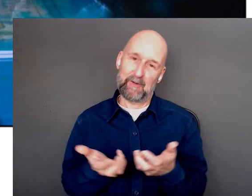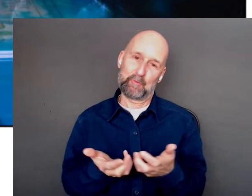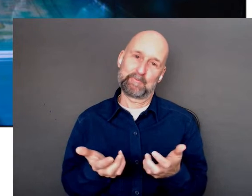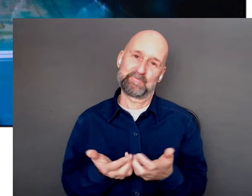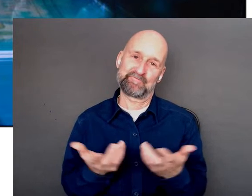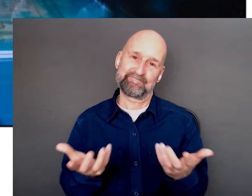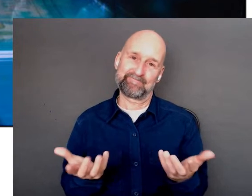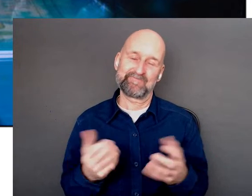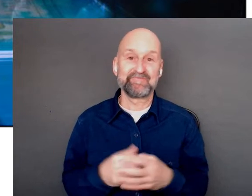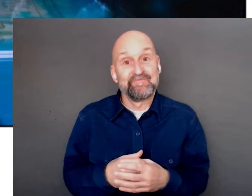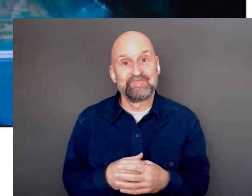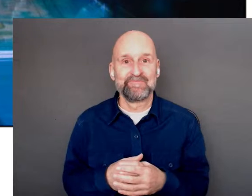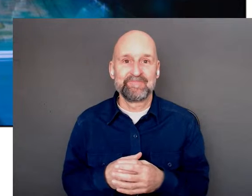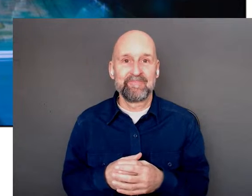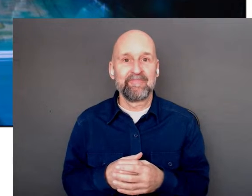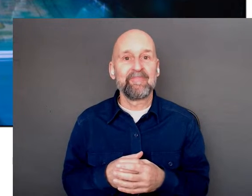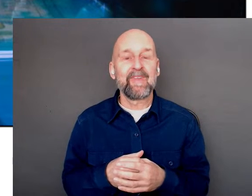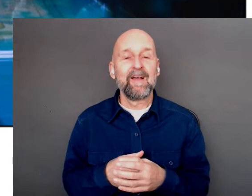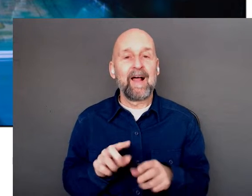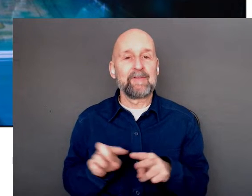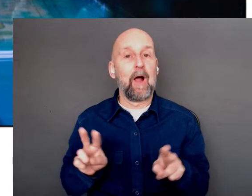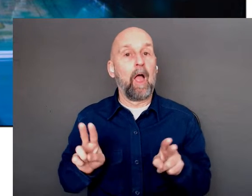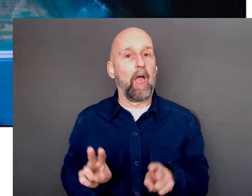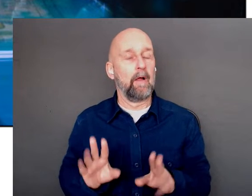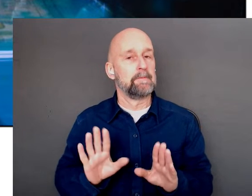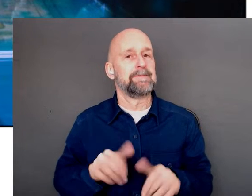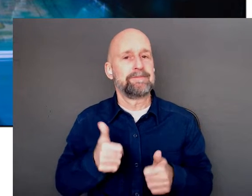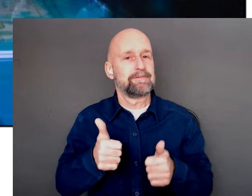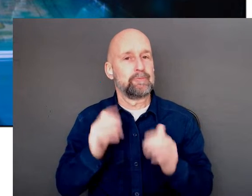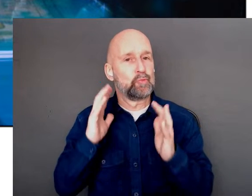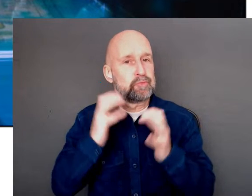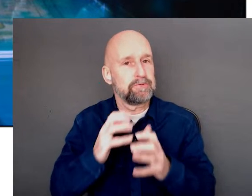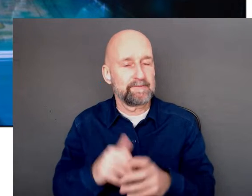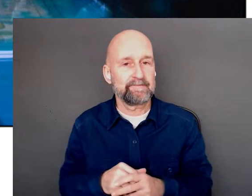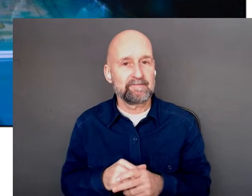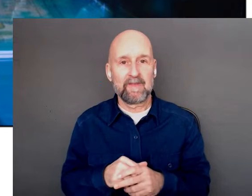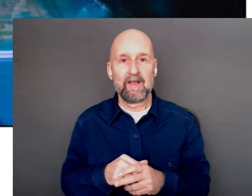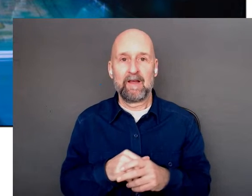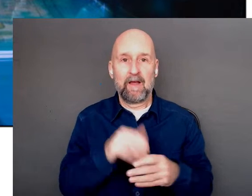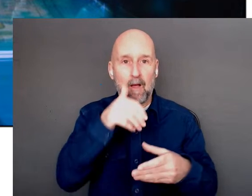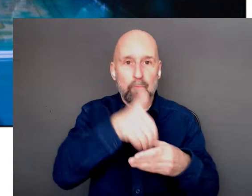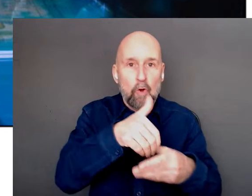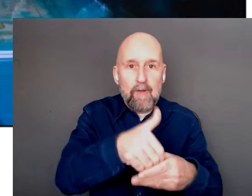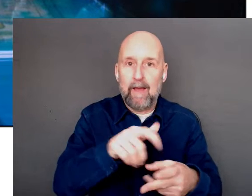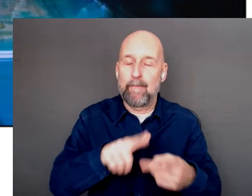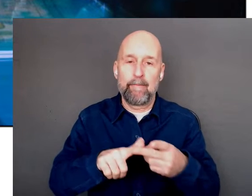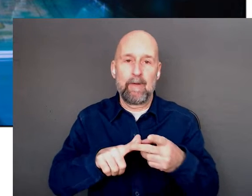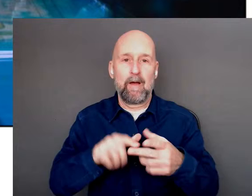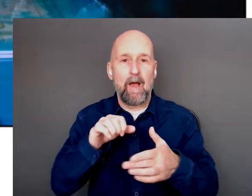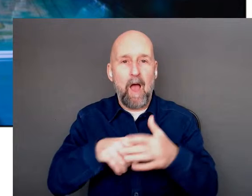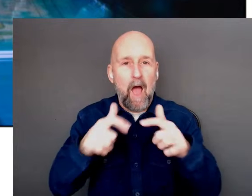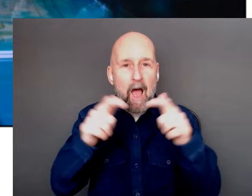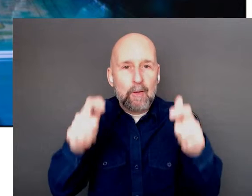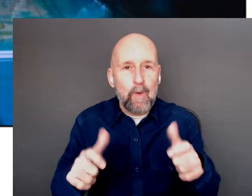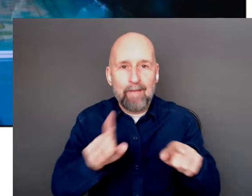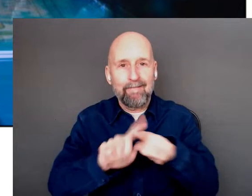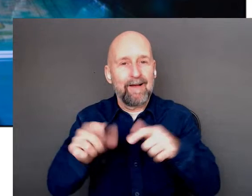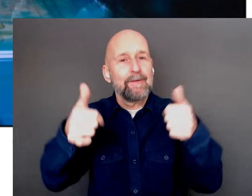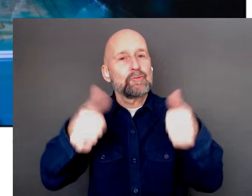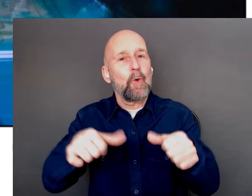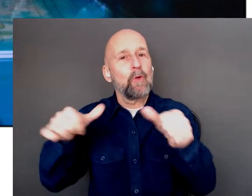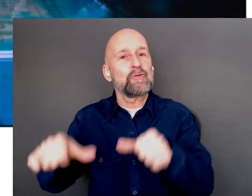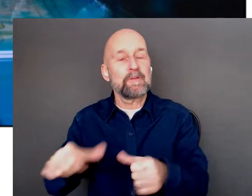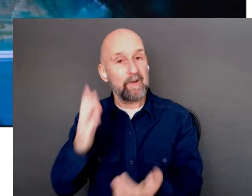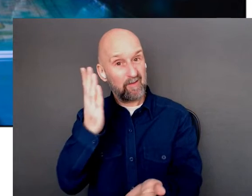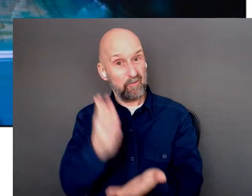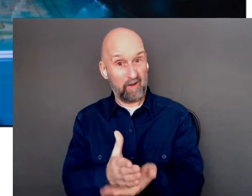like diminish it the most you can, like with programming or hardware solution. But it's part of our reality in